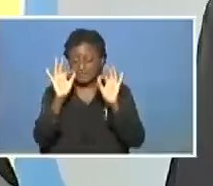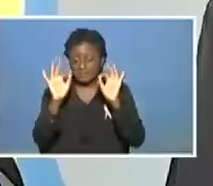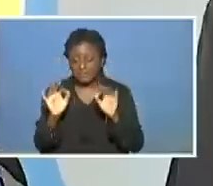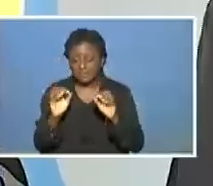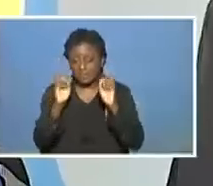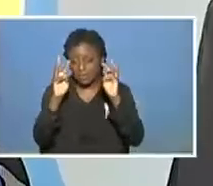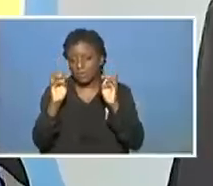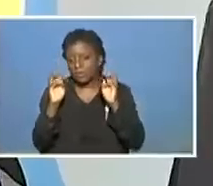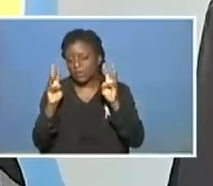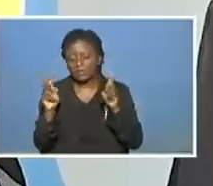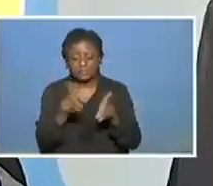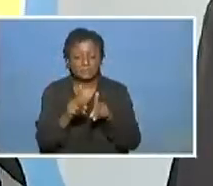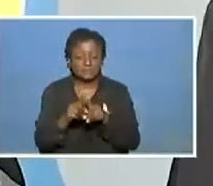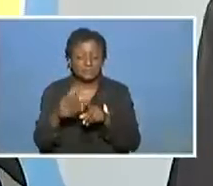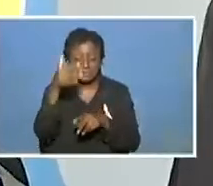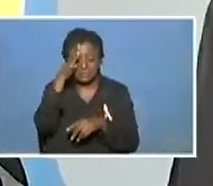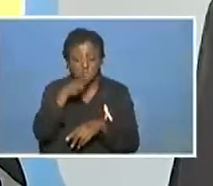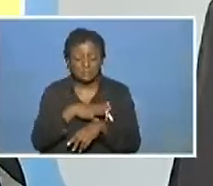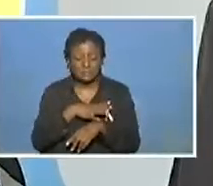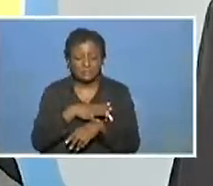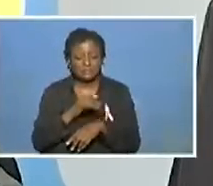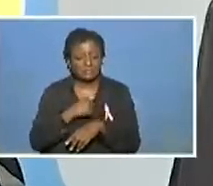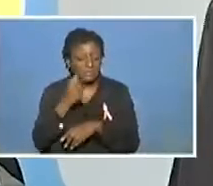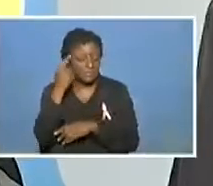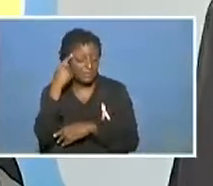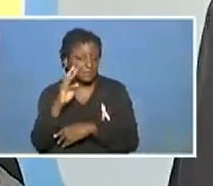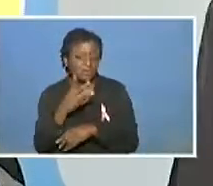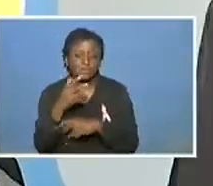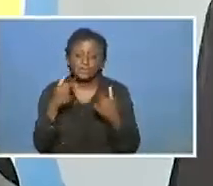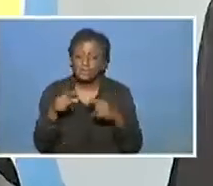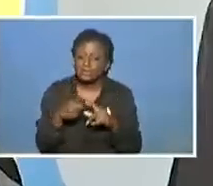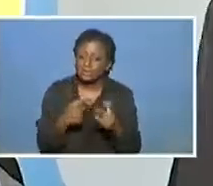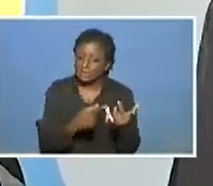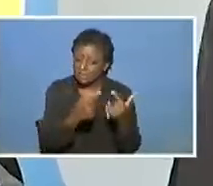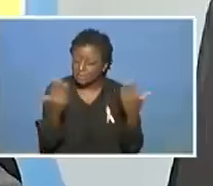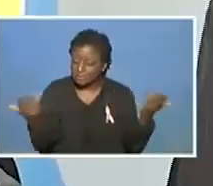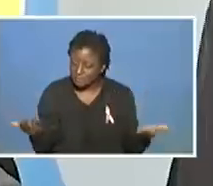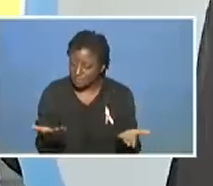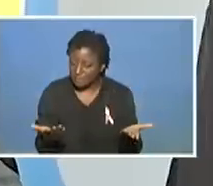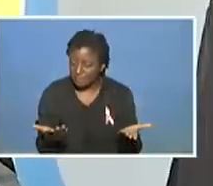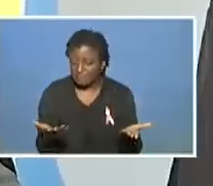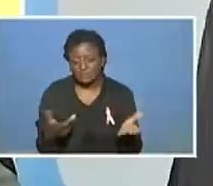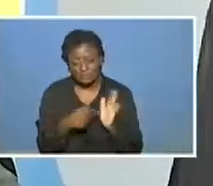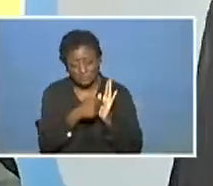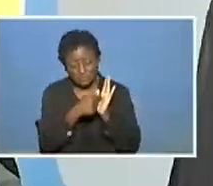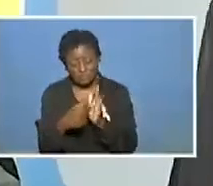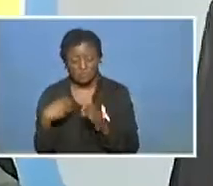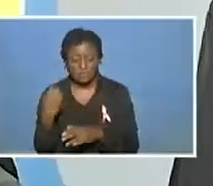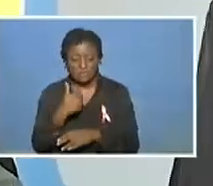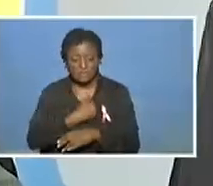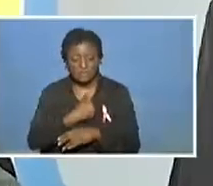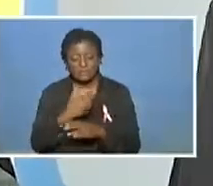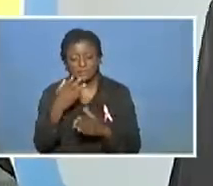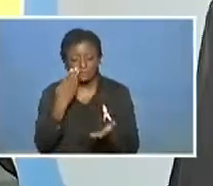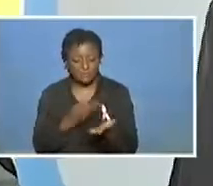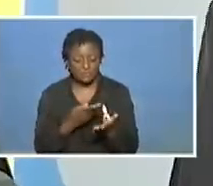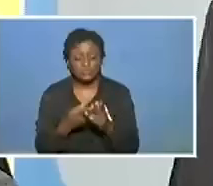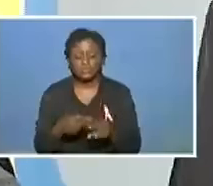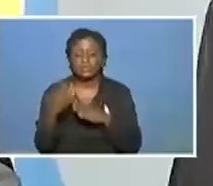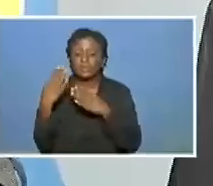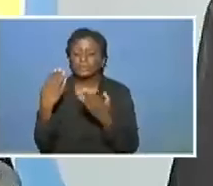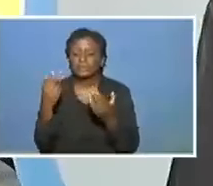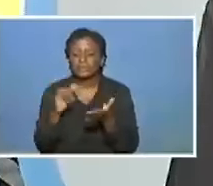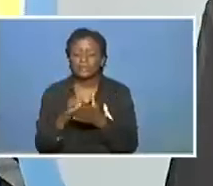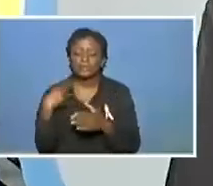men. And so I think that we are going to come out here and showcase ourselves and prove to the Bahamas